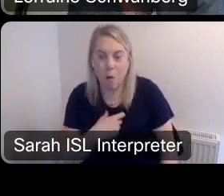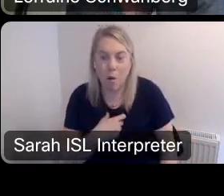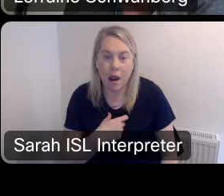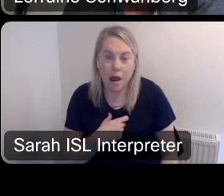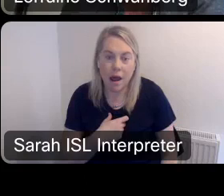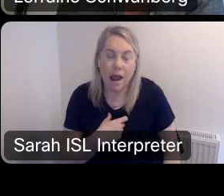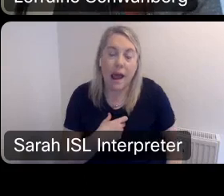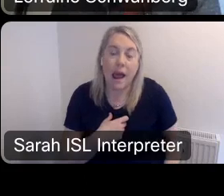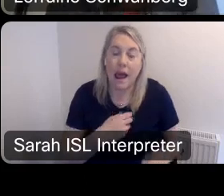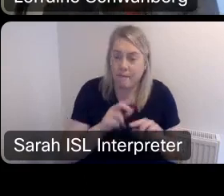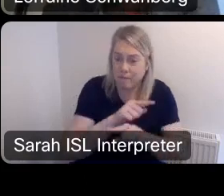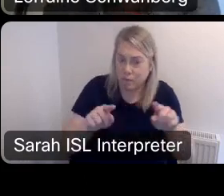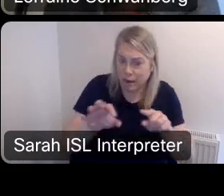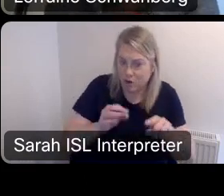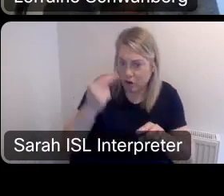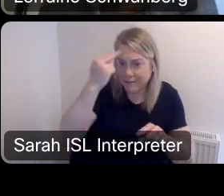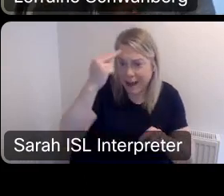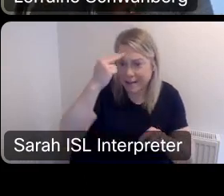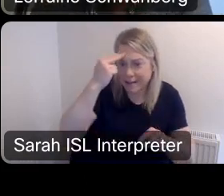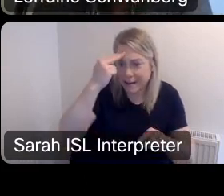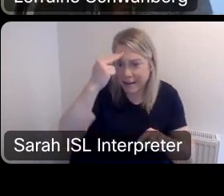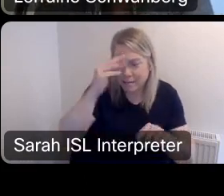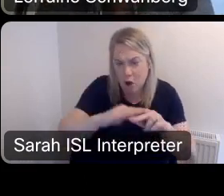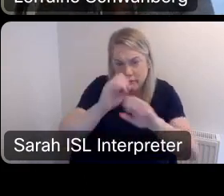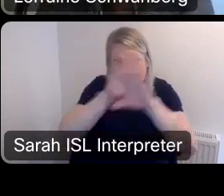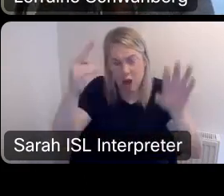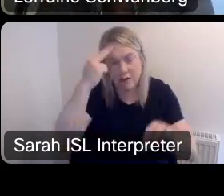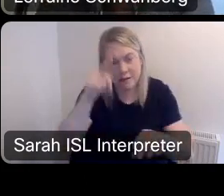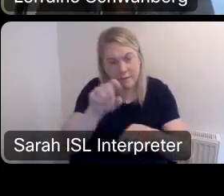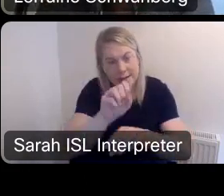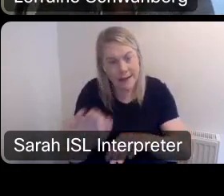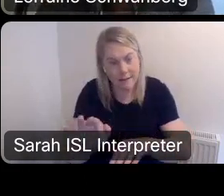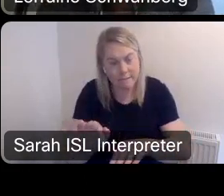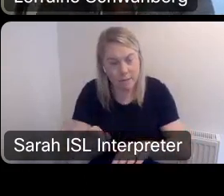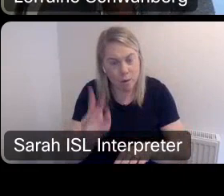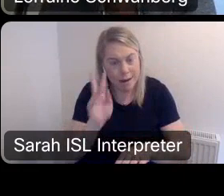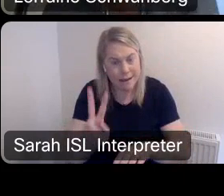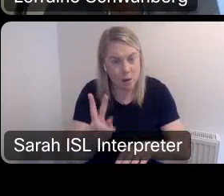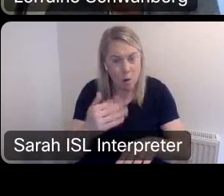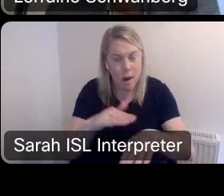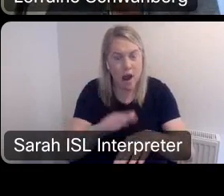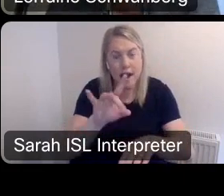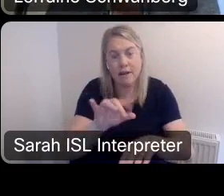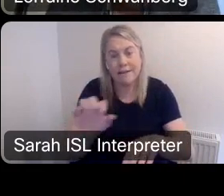get an understanding of what the ask is of those staff. You will find that on HSE land.